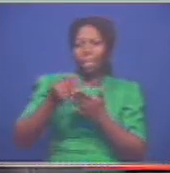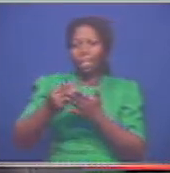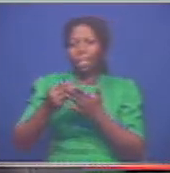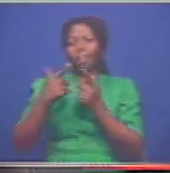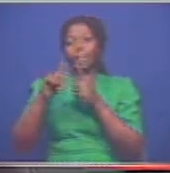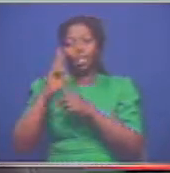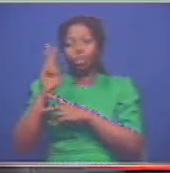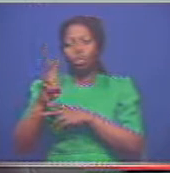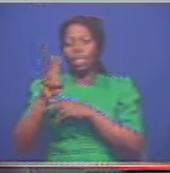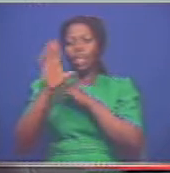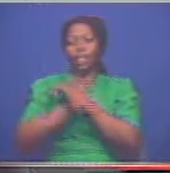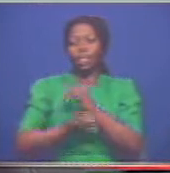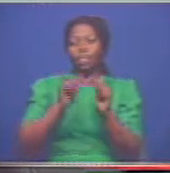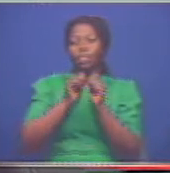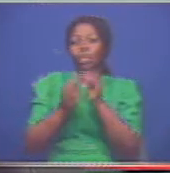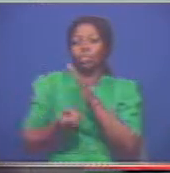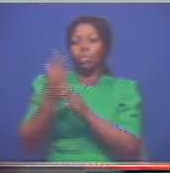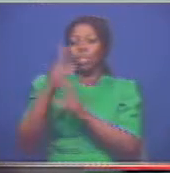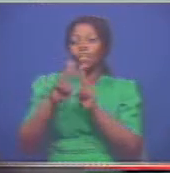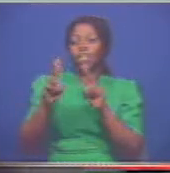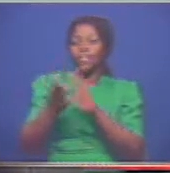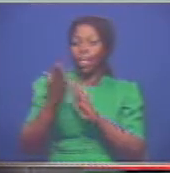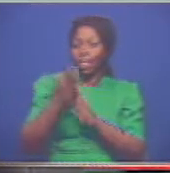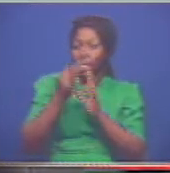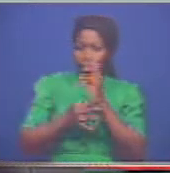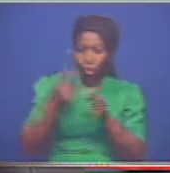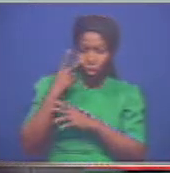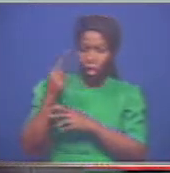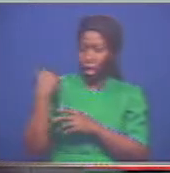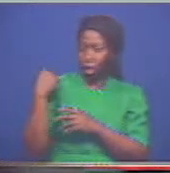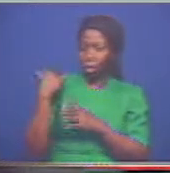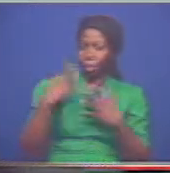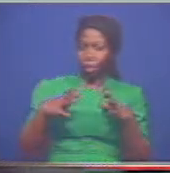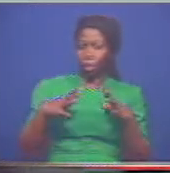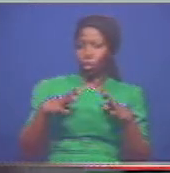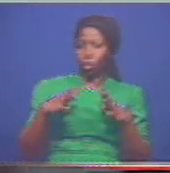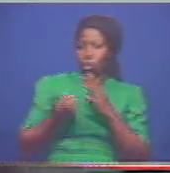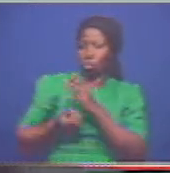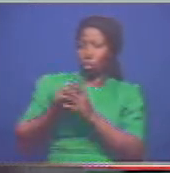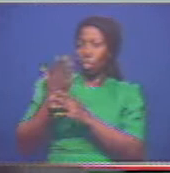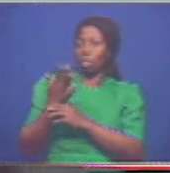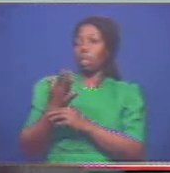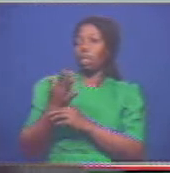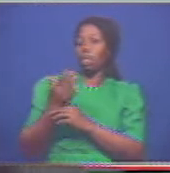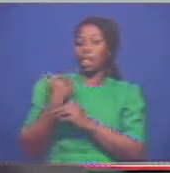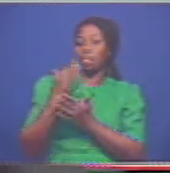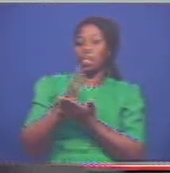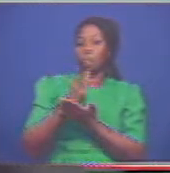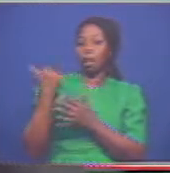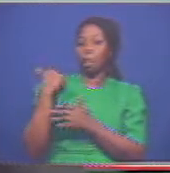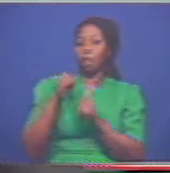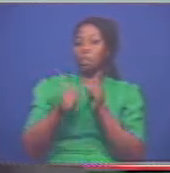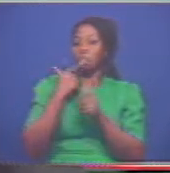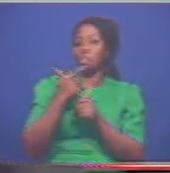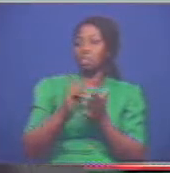growing very fast. If you look at the population growth, there's some statistics that say we are